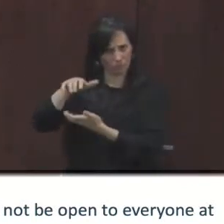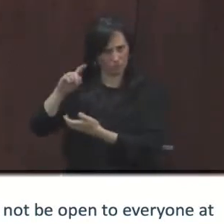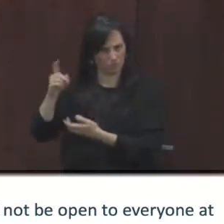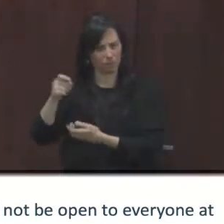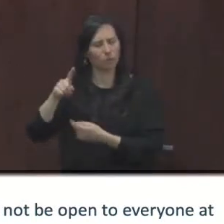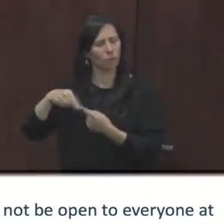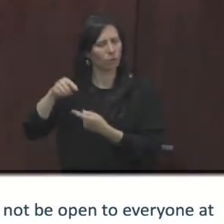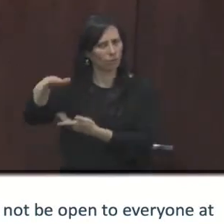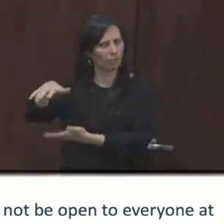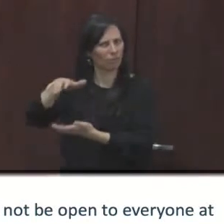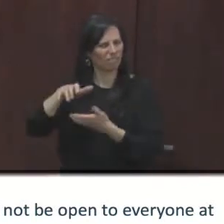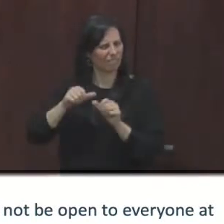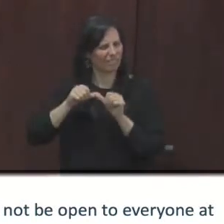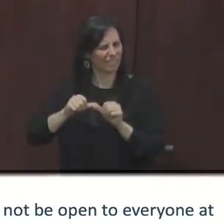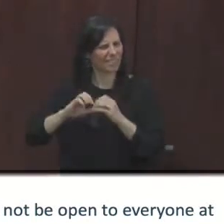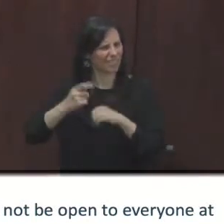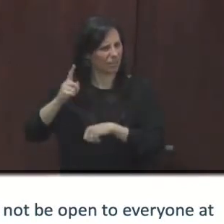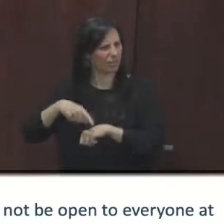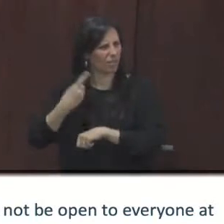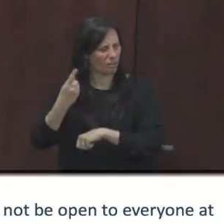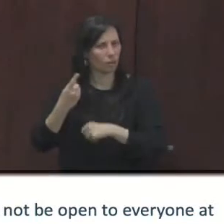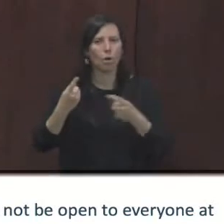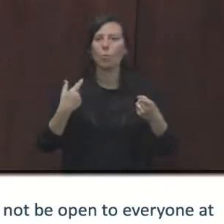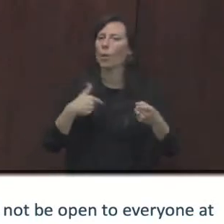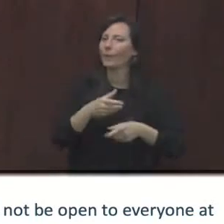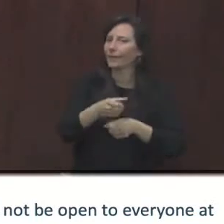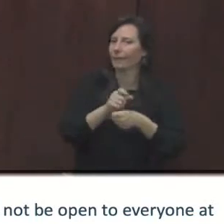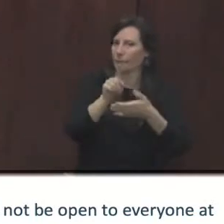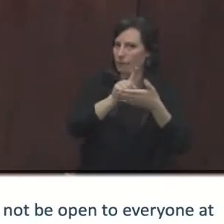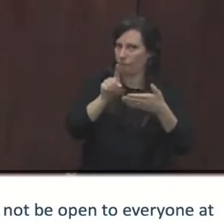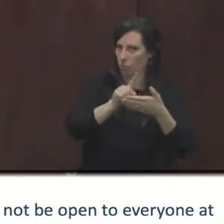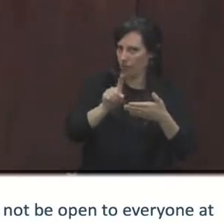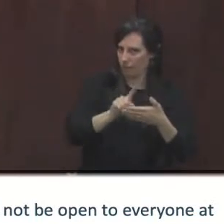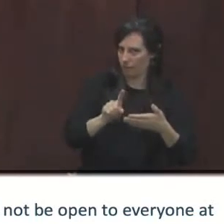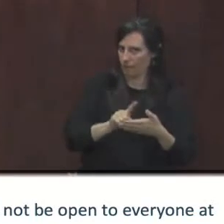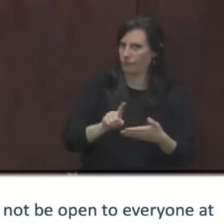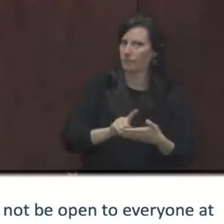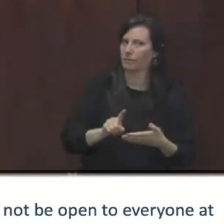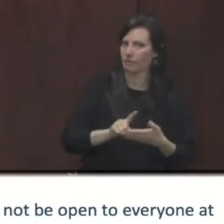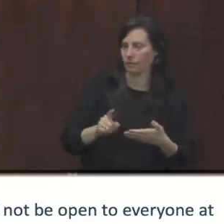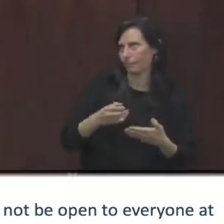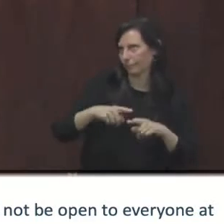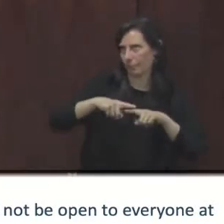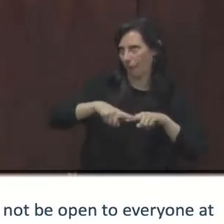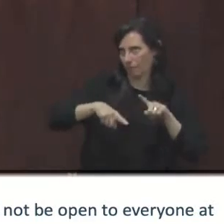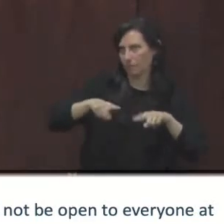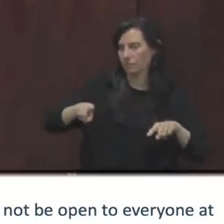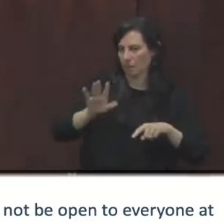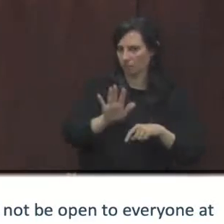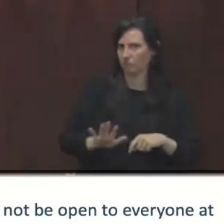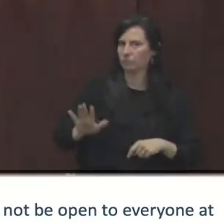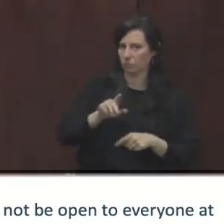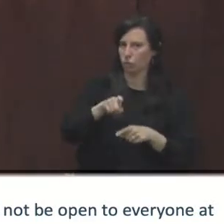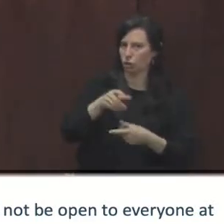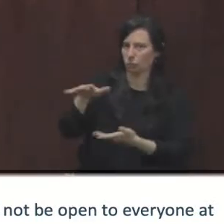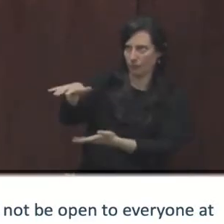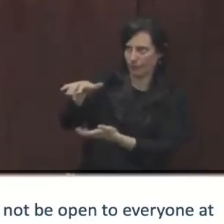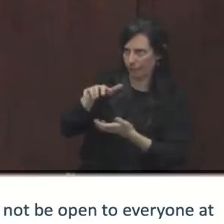week is 975? We get them by week. Okay. That's correct. Okay. And it varies. Okay.